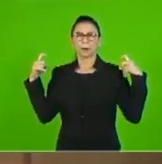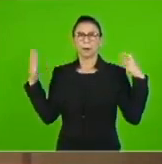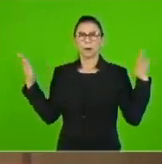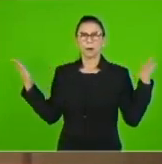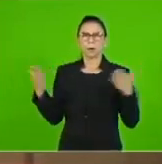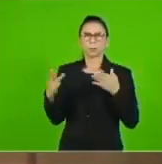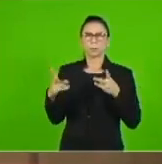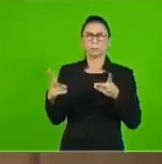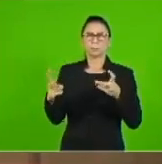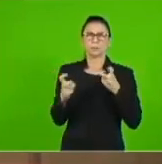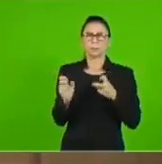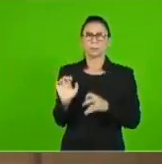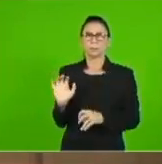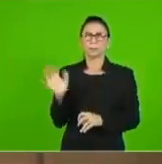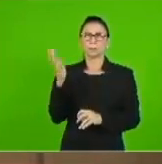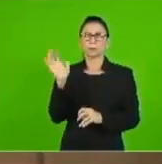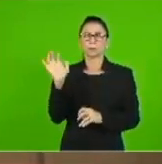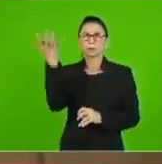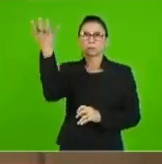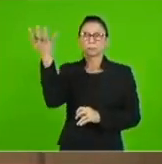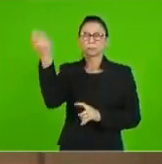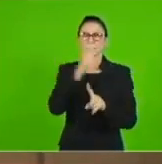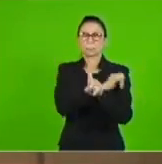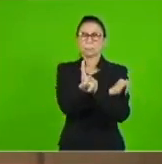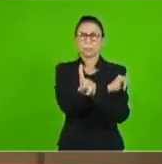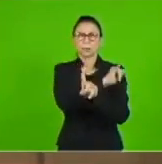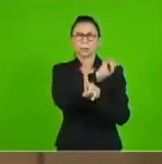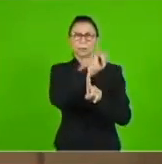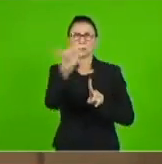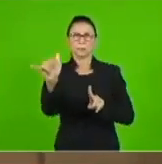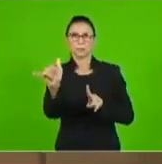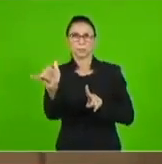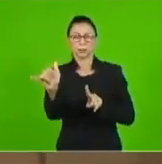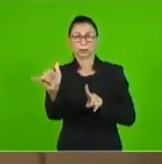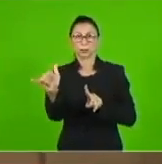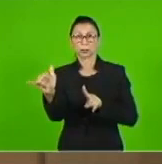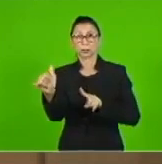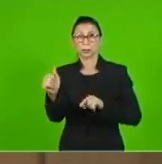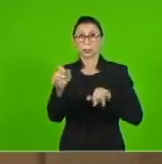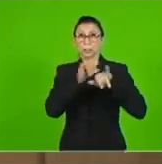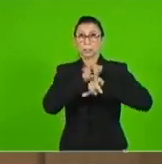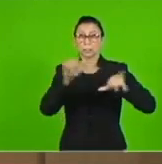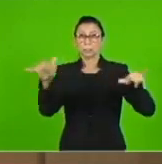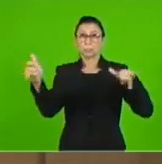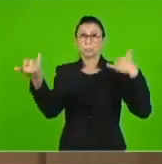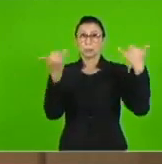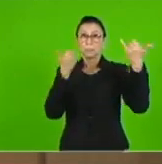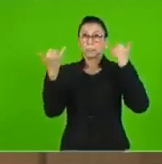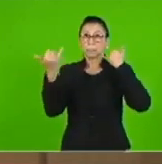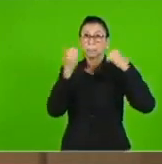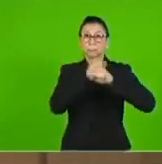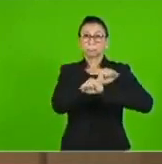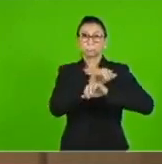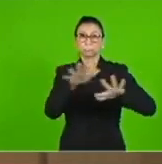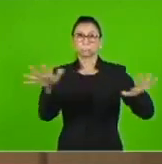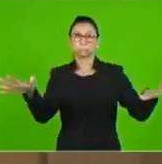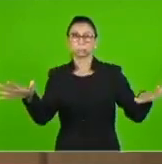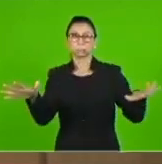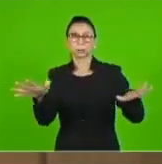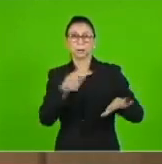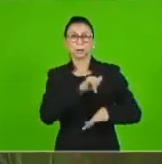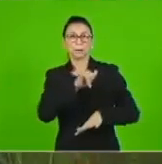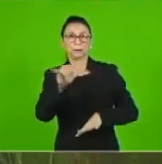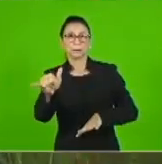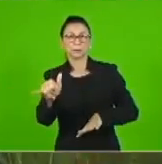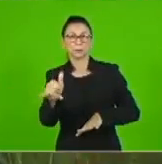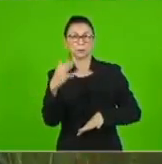which has the sound that are evidenced today in prophetic events of great repercussion, with signs and